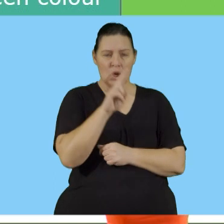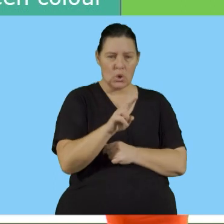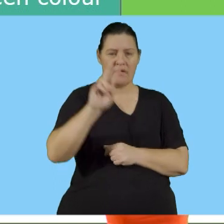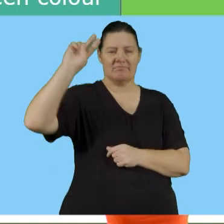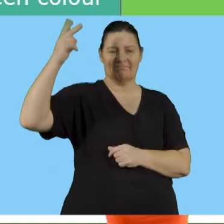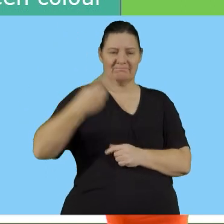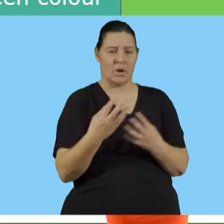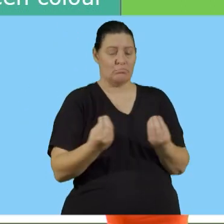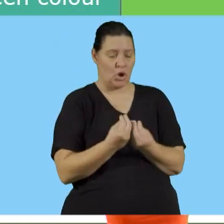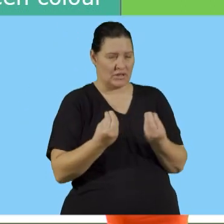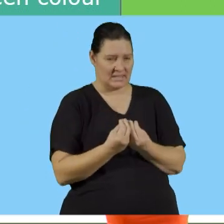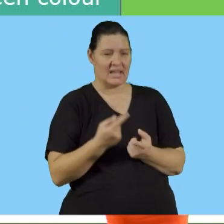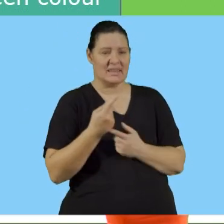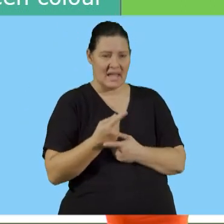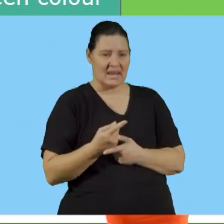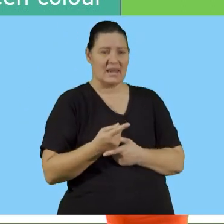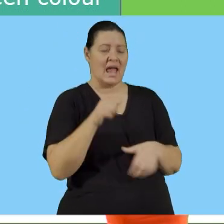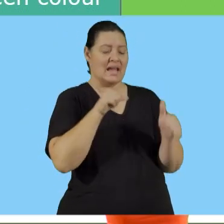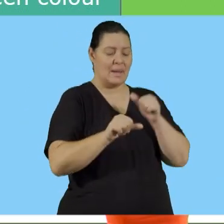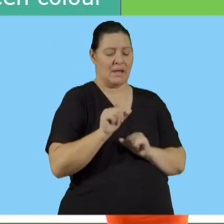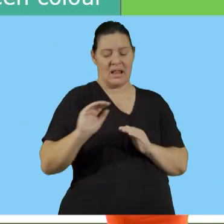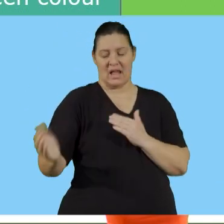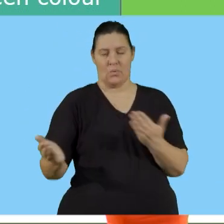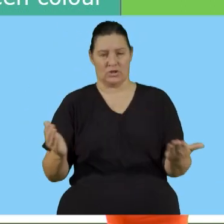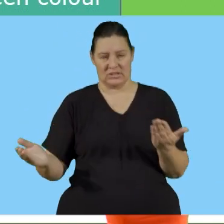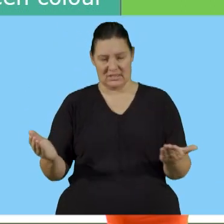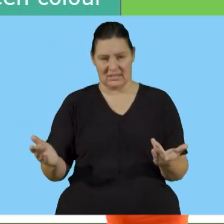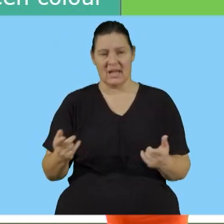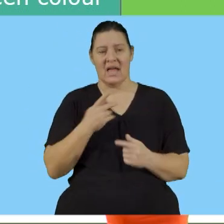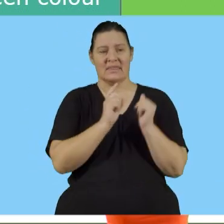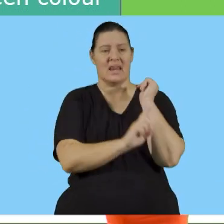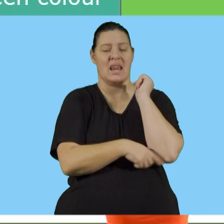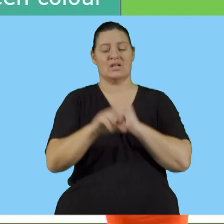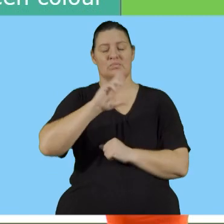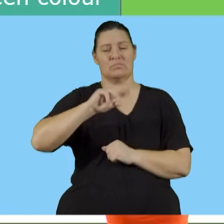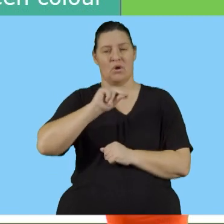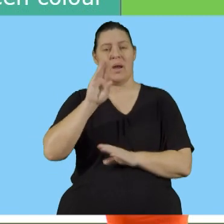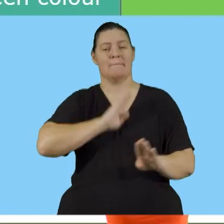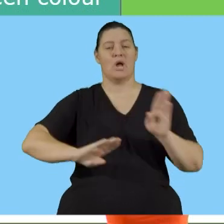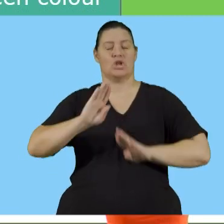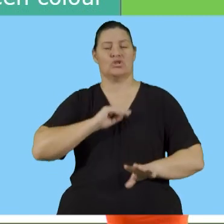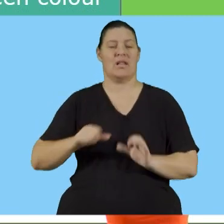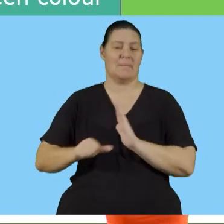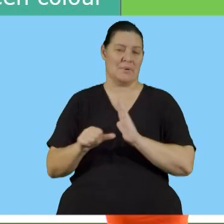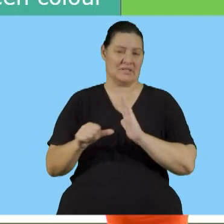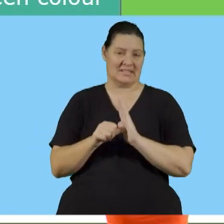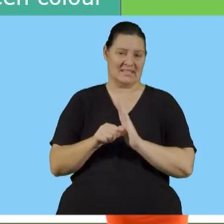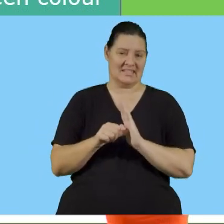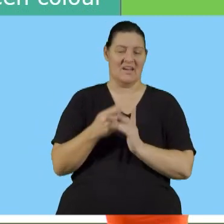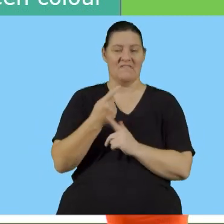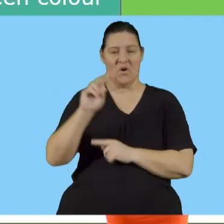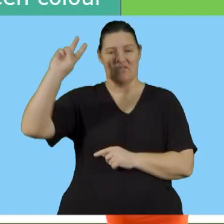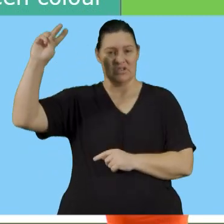and then we did the photosynthesis chemical equation. And then lastly, we spoke about the biological importance